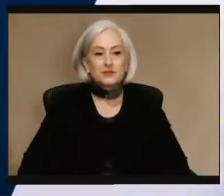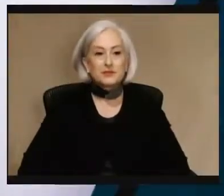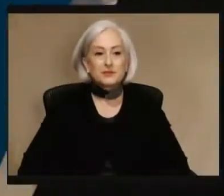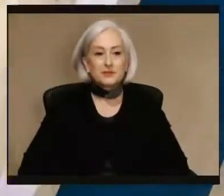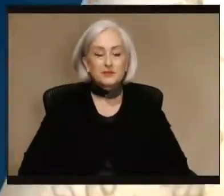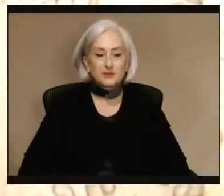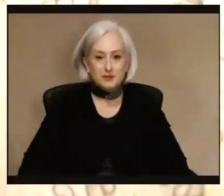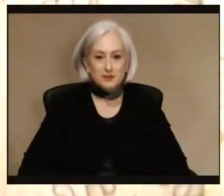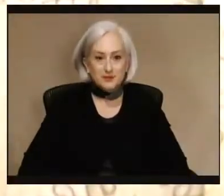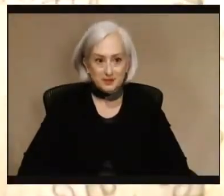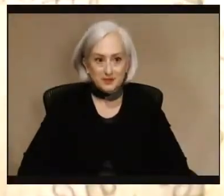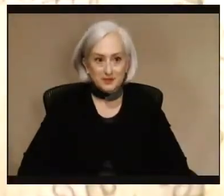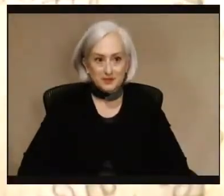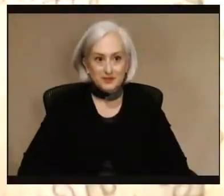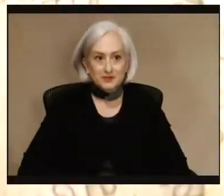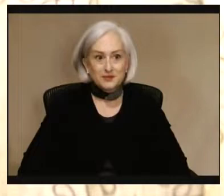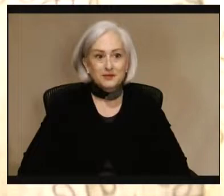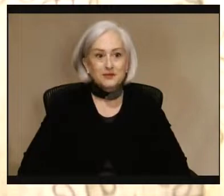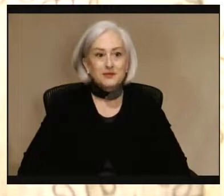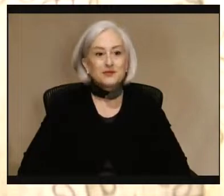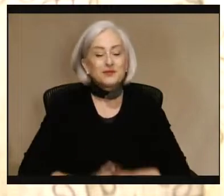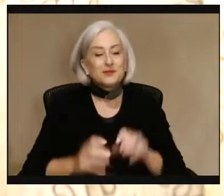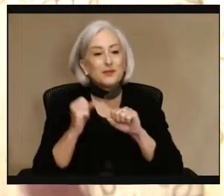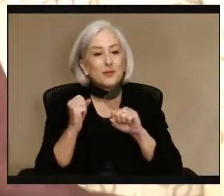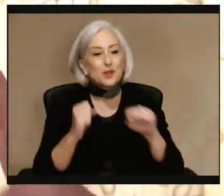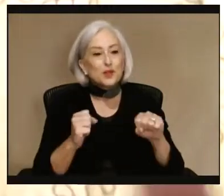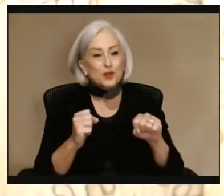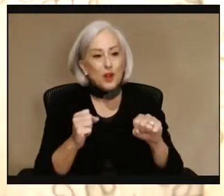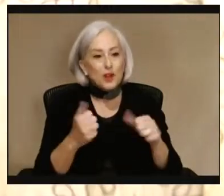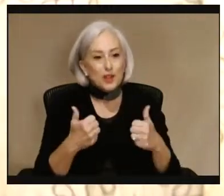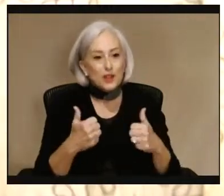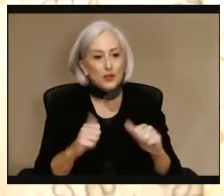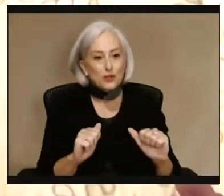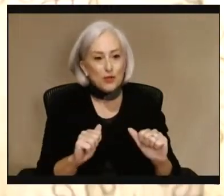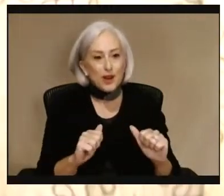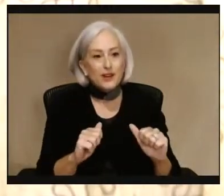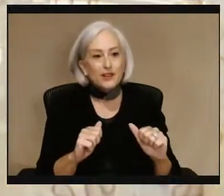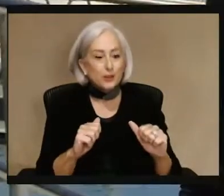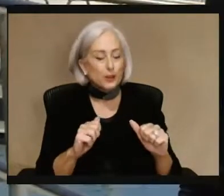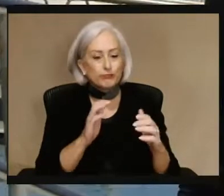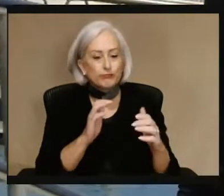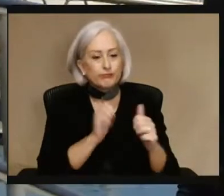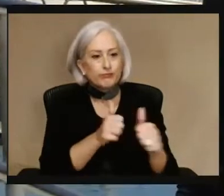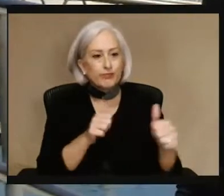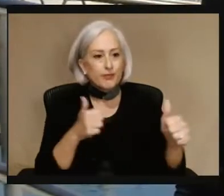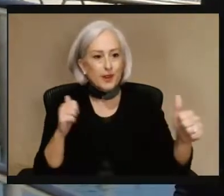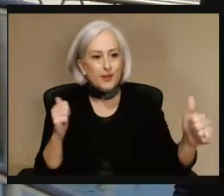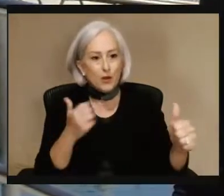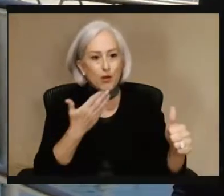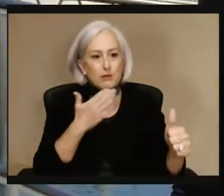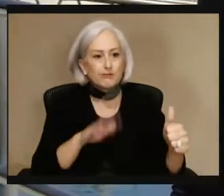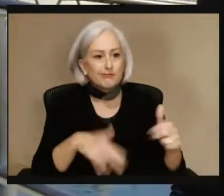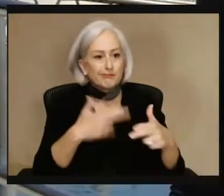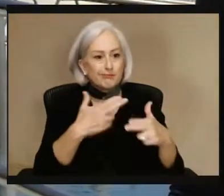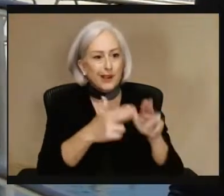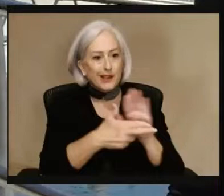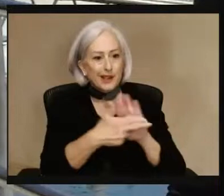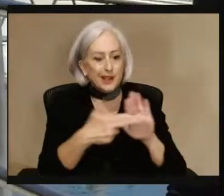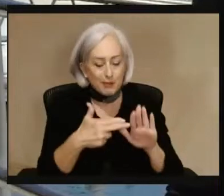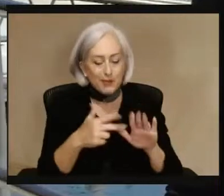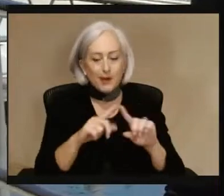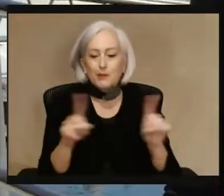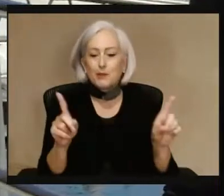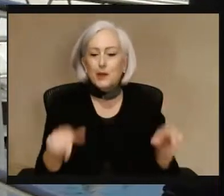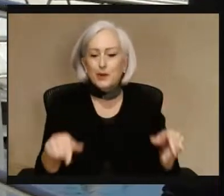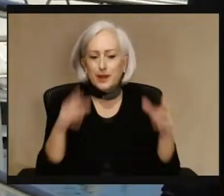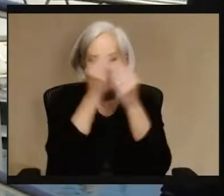We're so strongly trying to fight stigma, and everything we do, it's like, let's bring it out into the open,